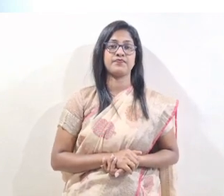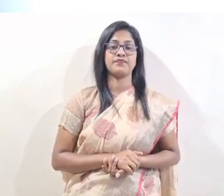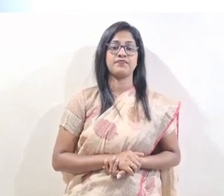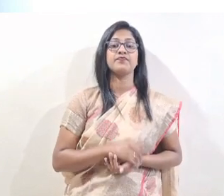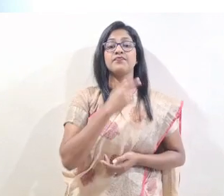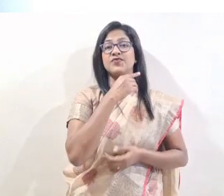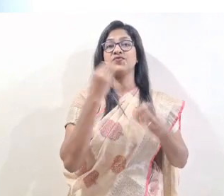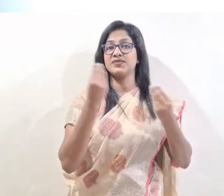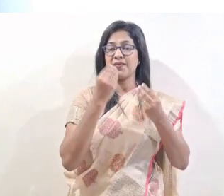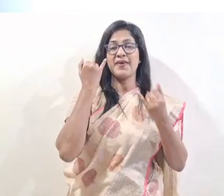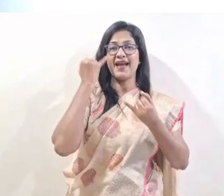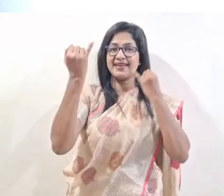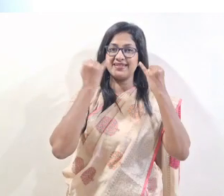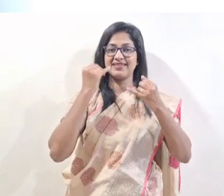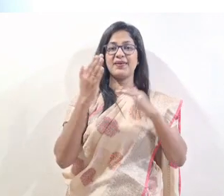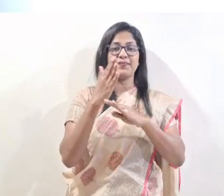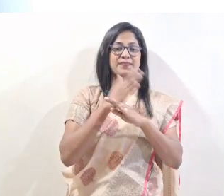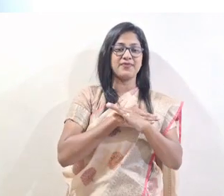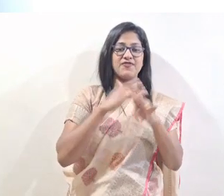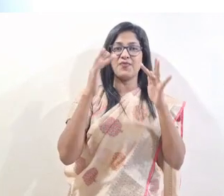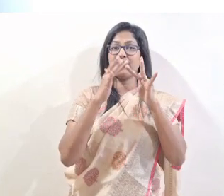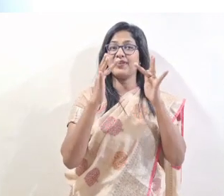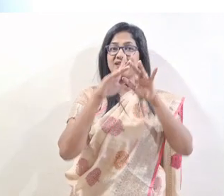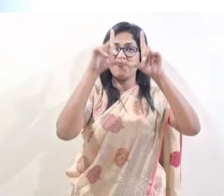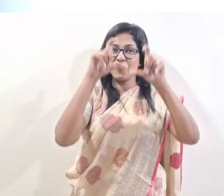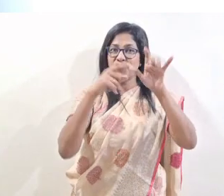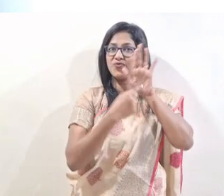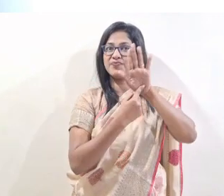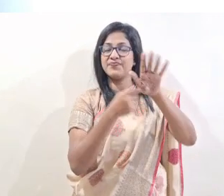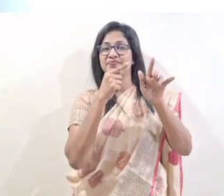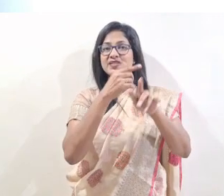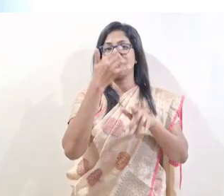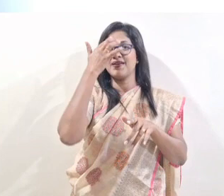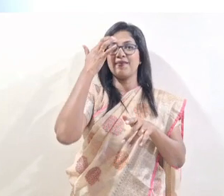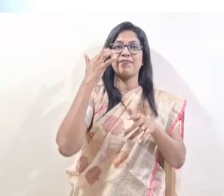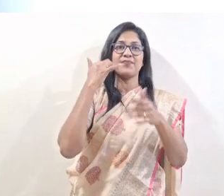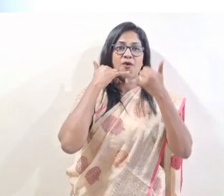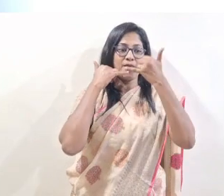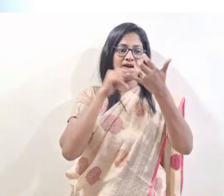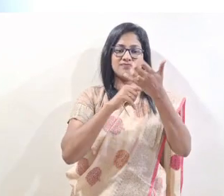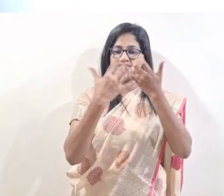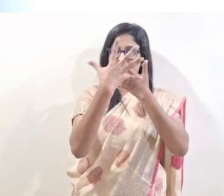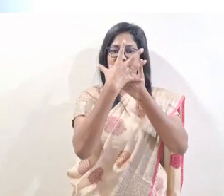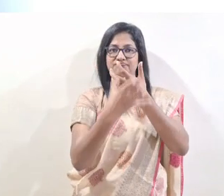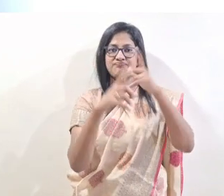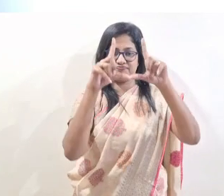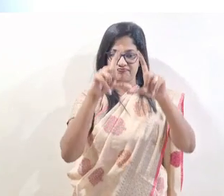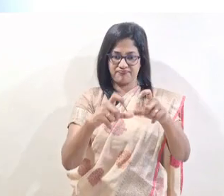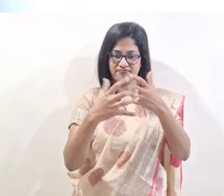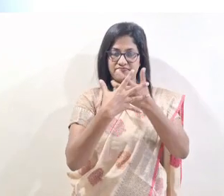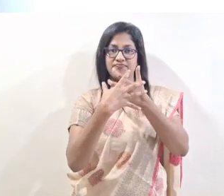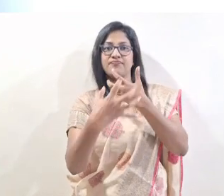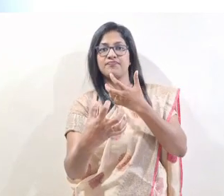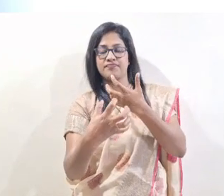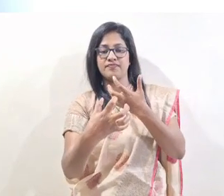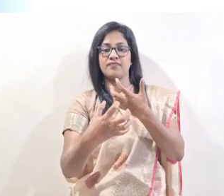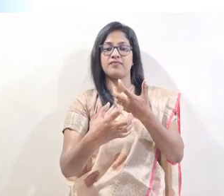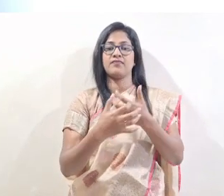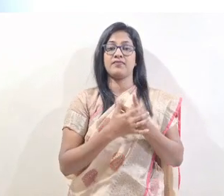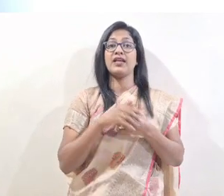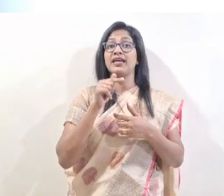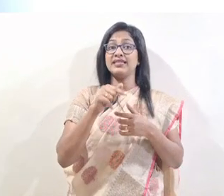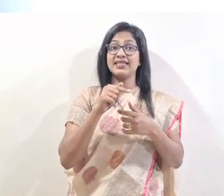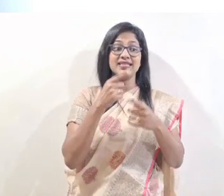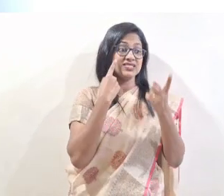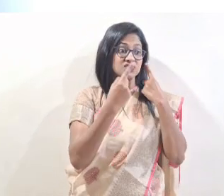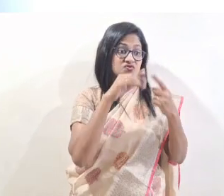These are some of the initiatives I mentioned. In the middle picture, you can see with a smartphone, you click that, and immediately this